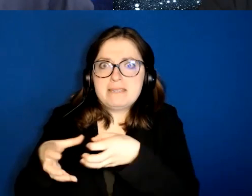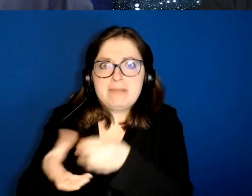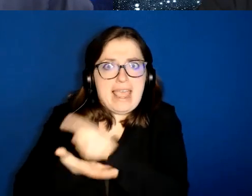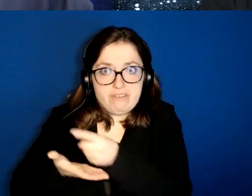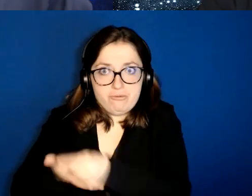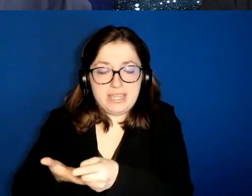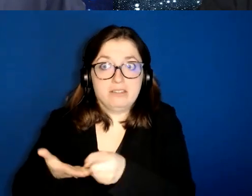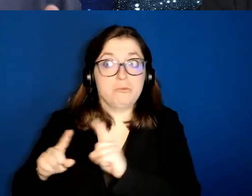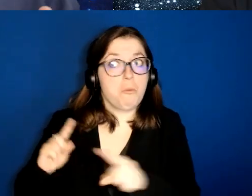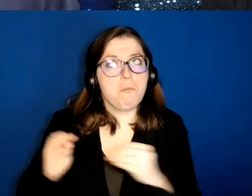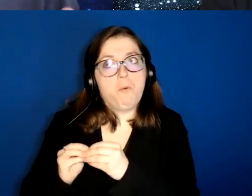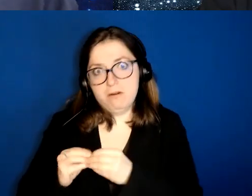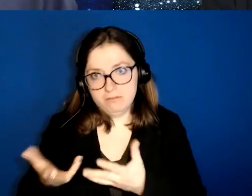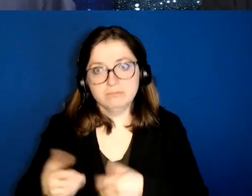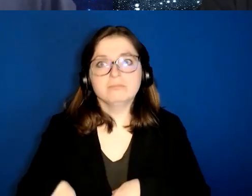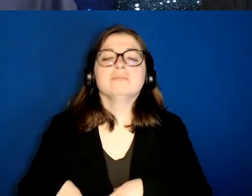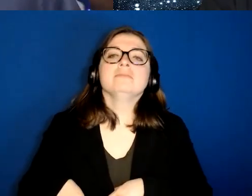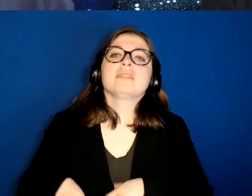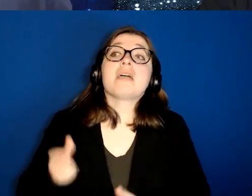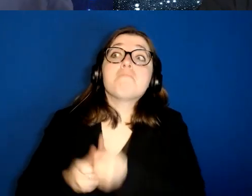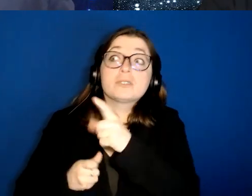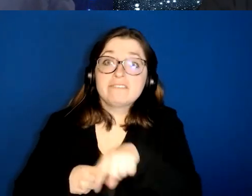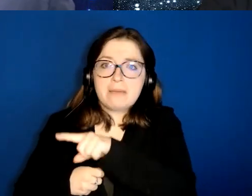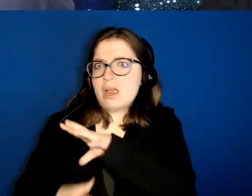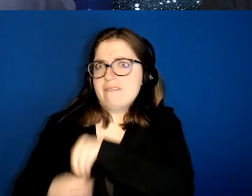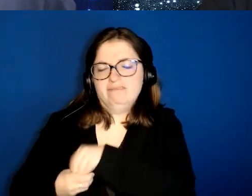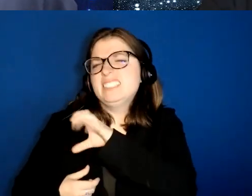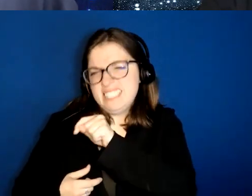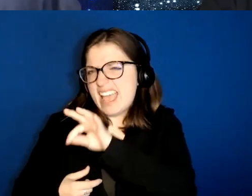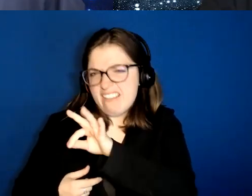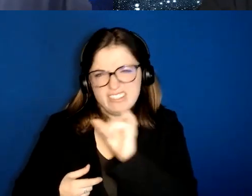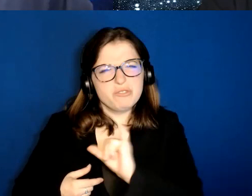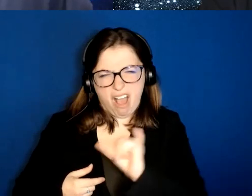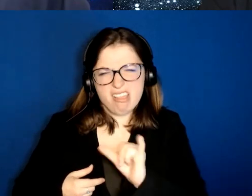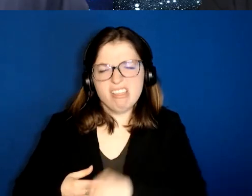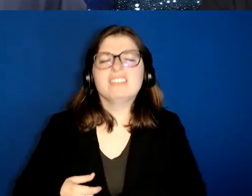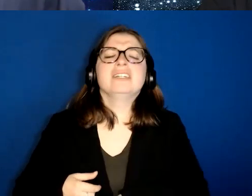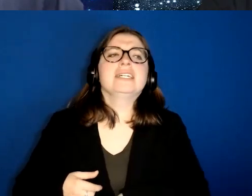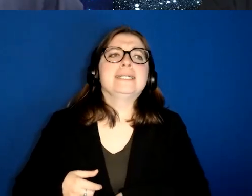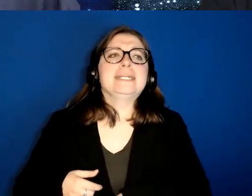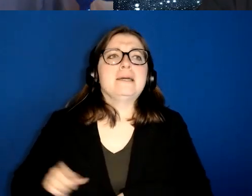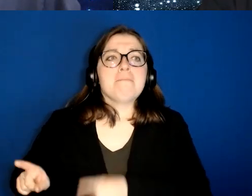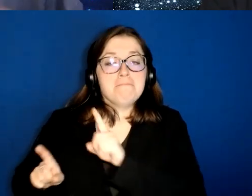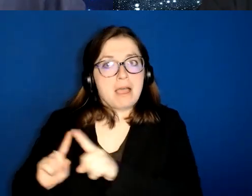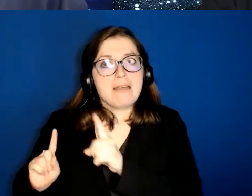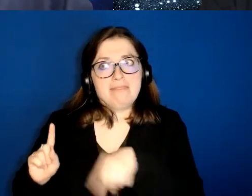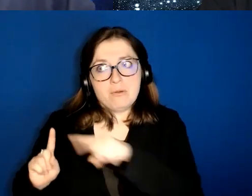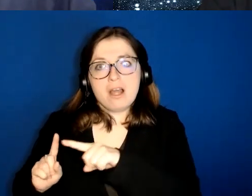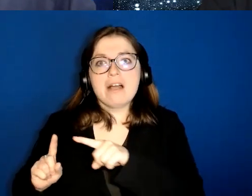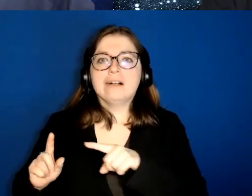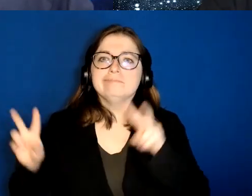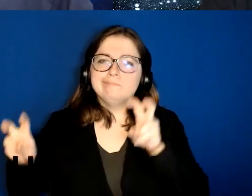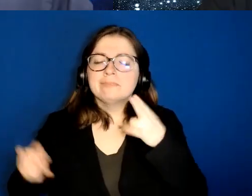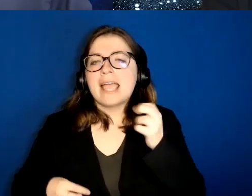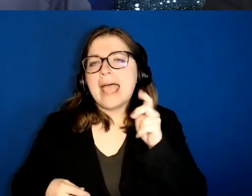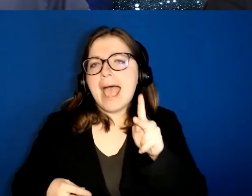And most of those people are doing CTFs as well, but they were primarily doing, hack the box challenges and